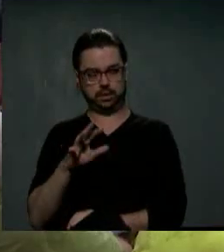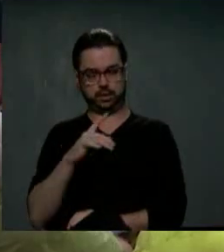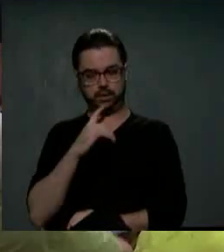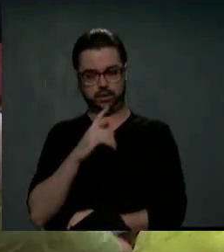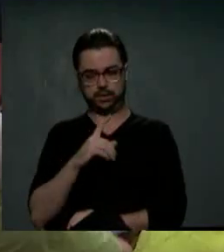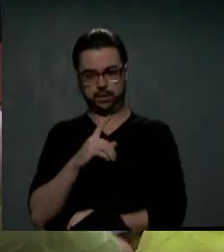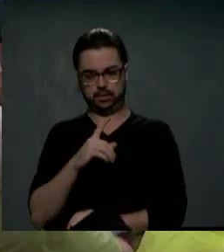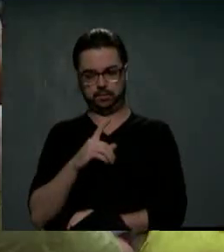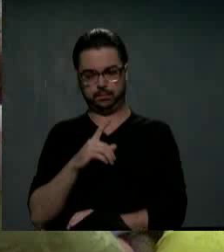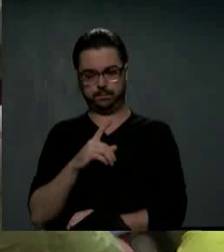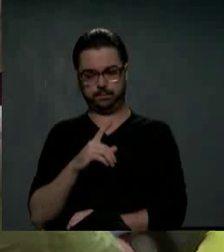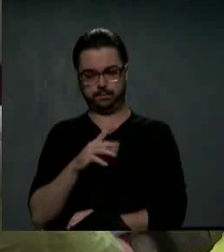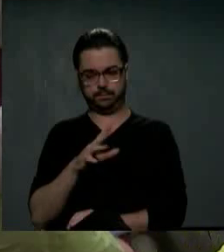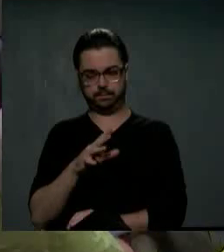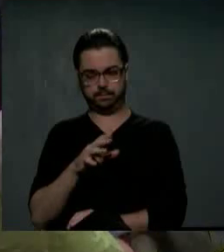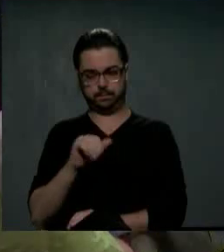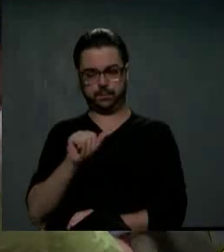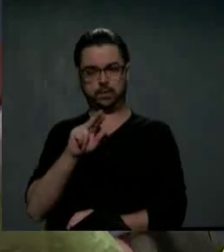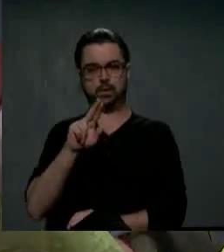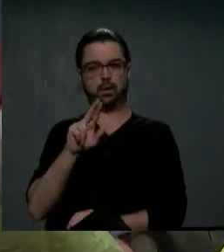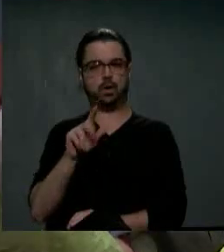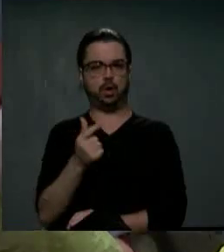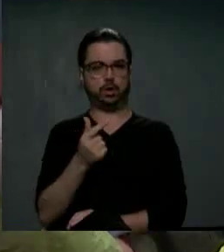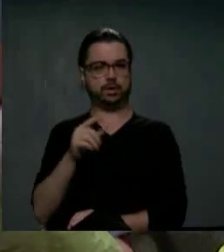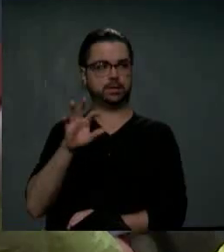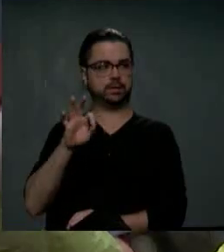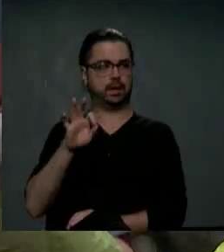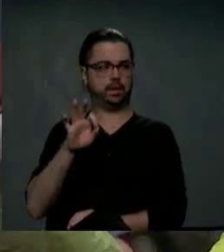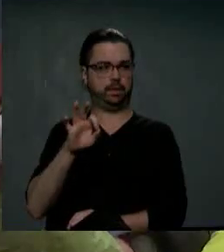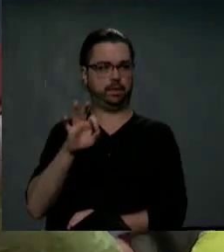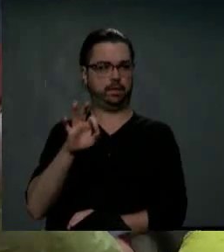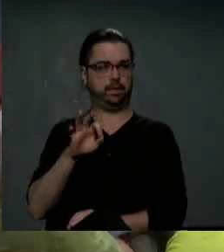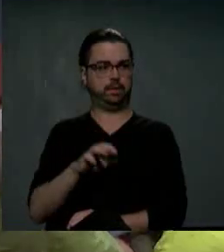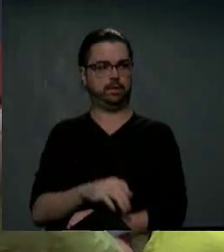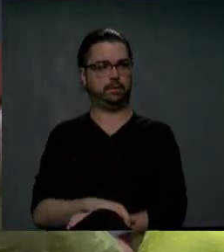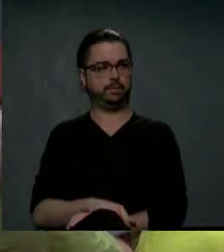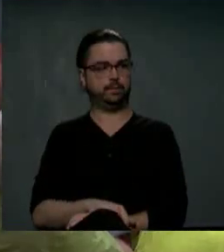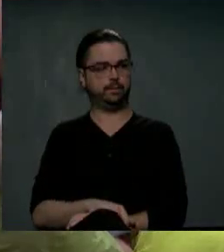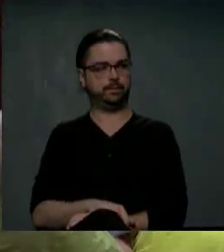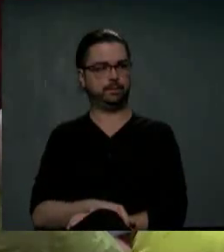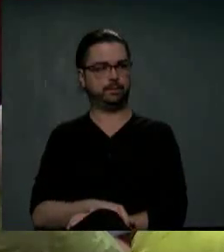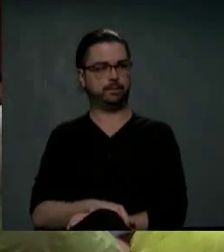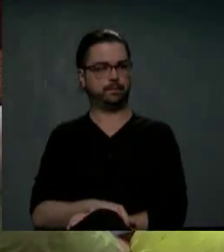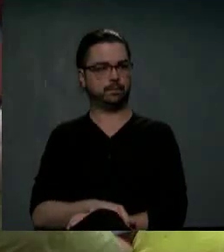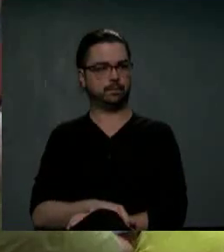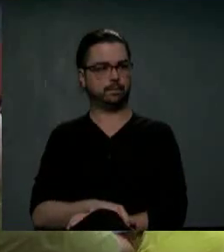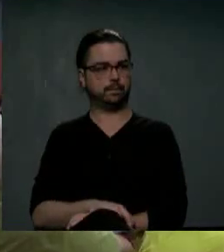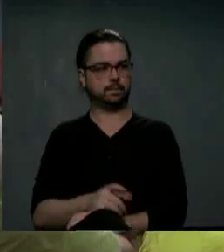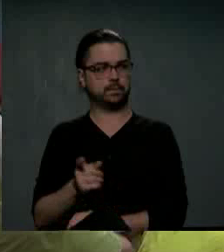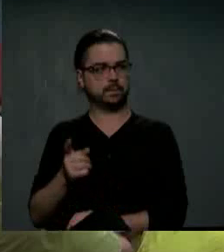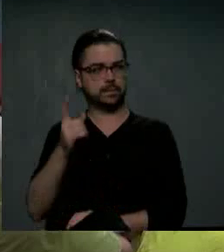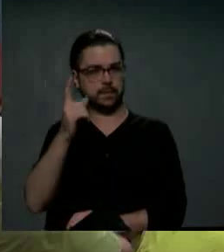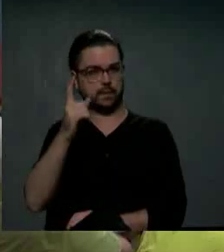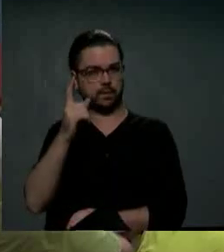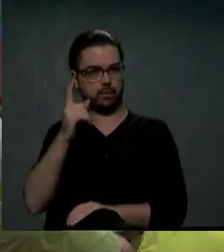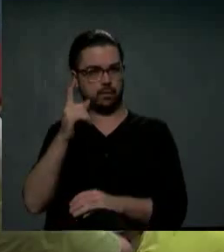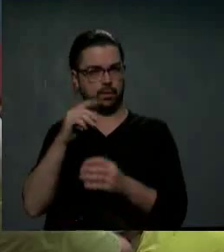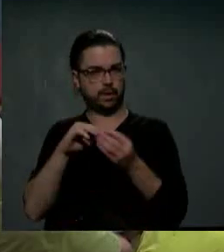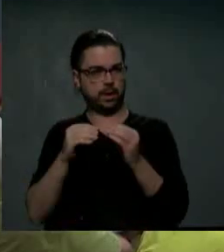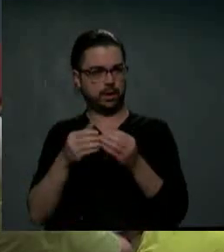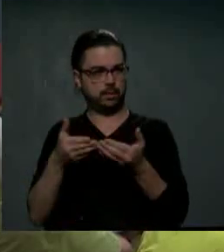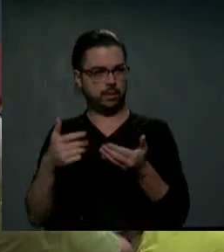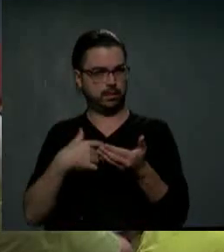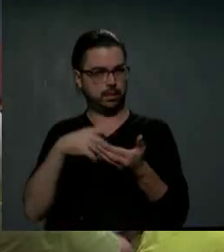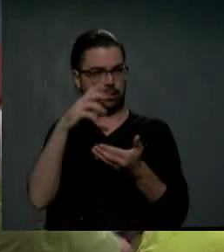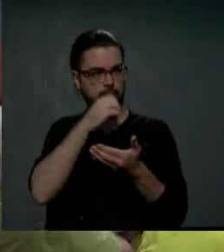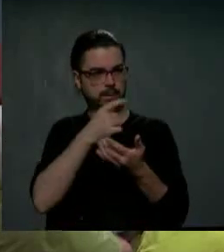It's August 9th. Yes, sir. I got one item here that I missed when I came